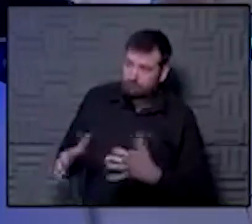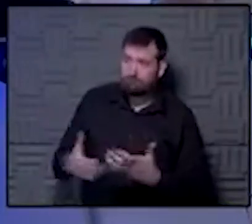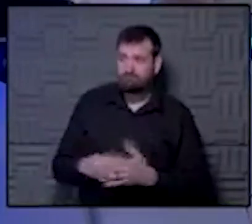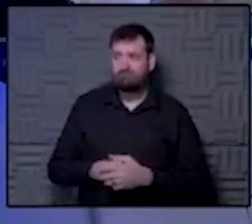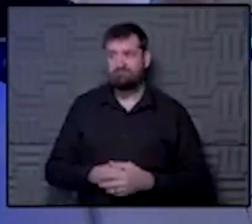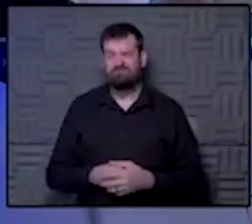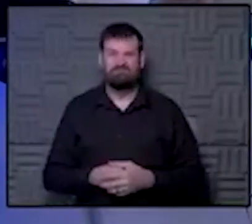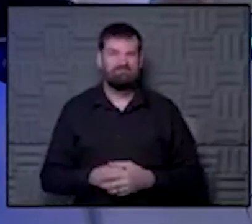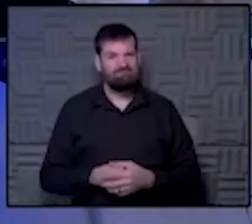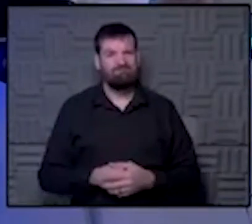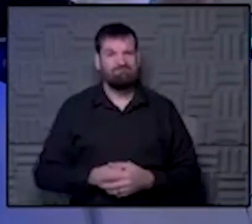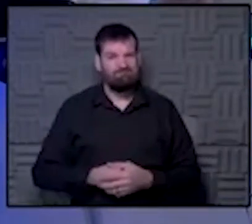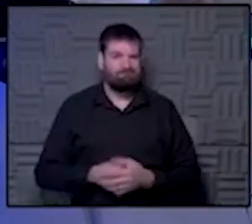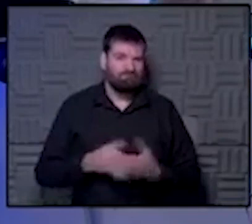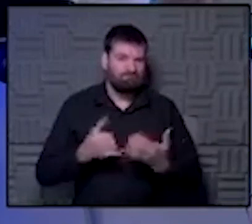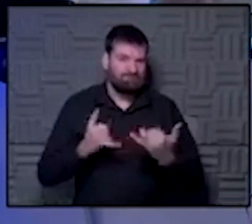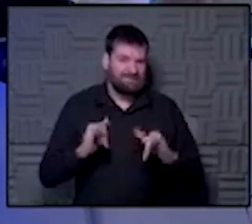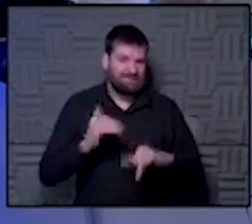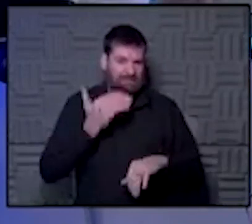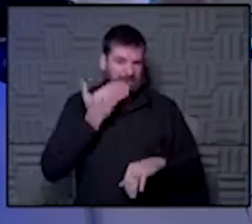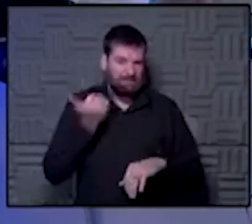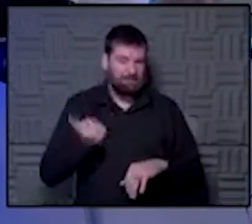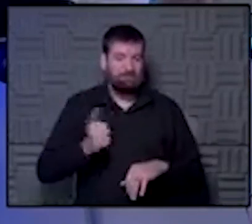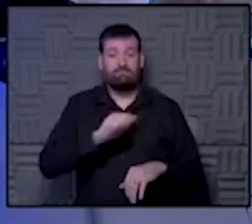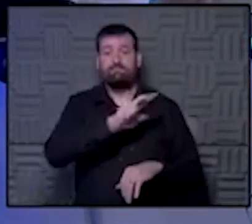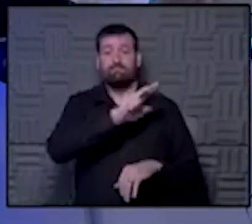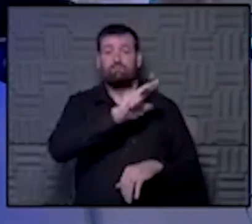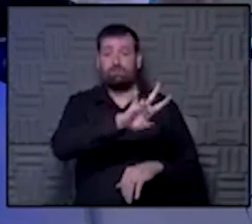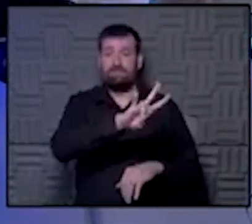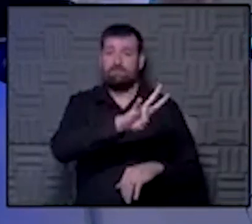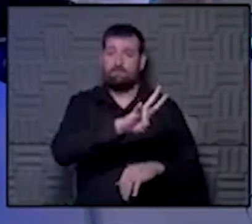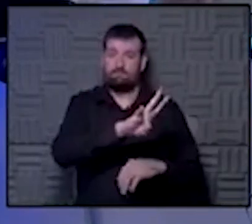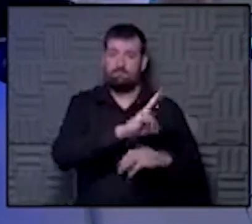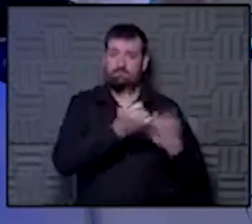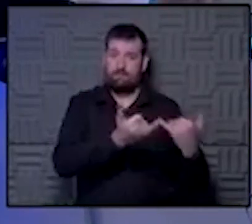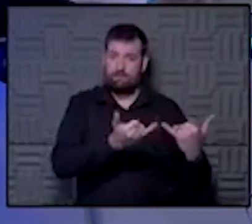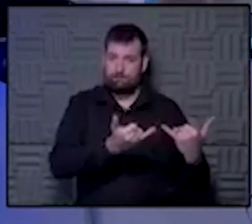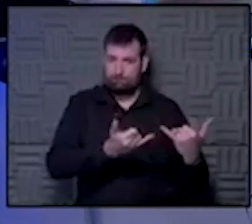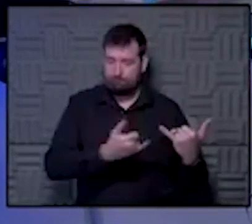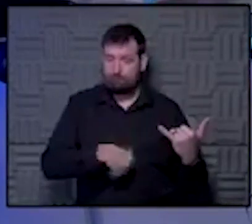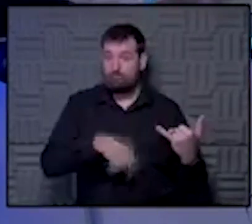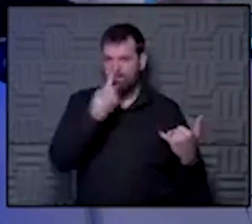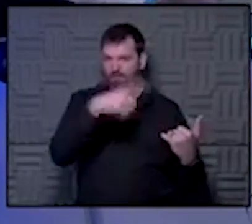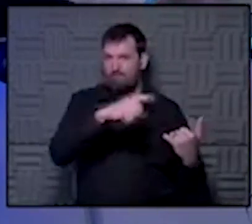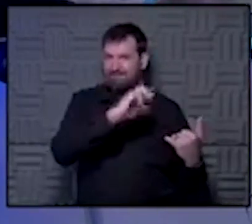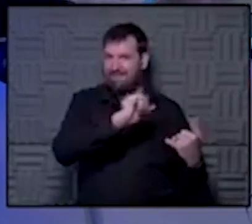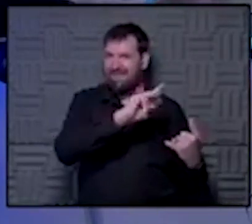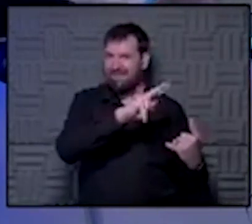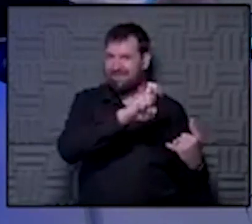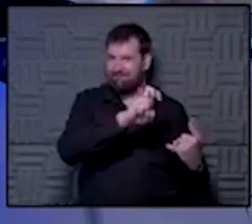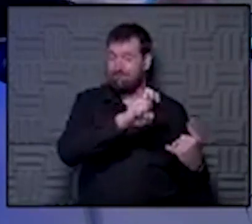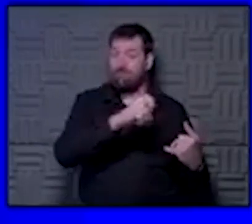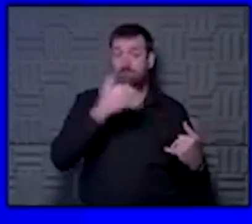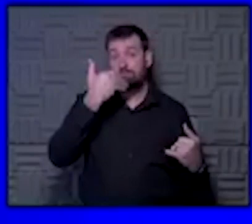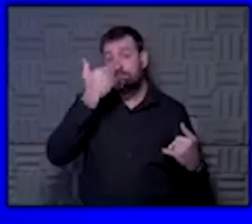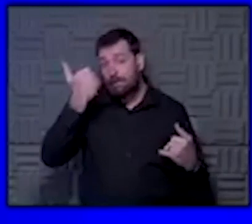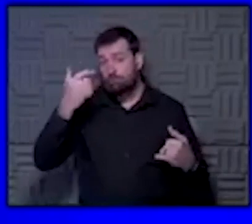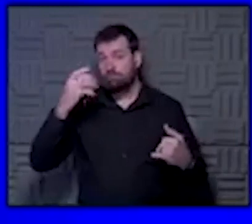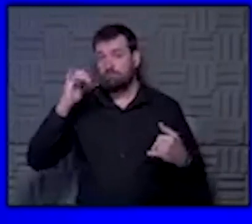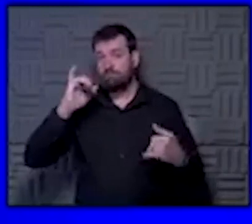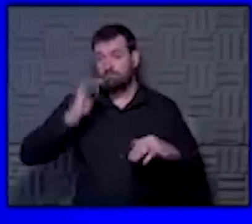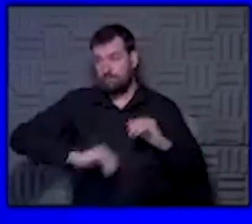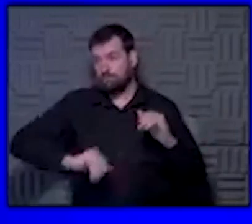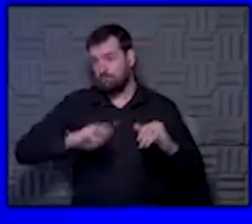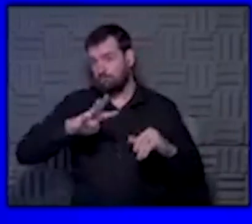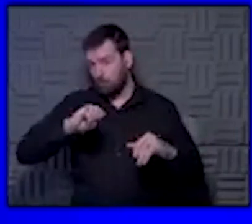doing? We could still be doing better. Yeah. But 37 patients in-house right now for active infection. That's better than the 40, I